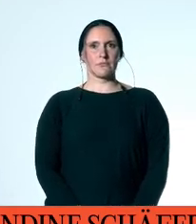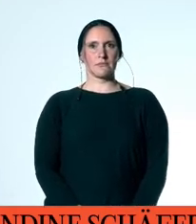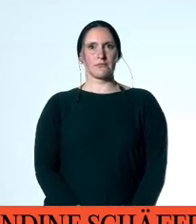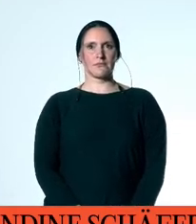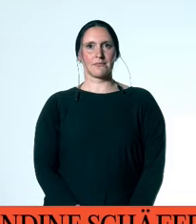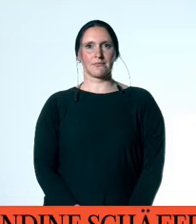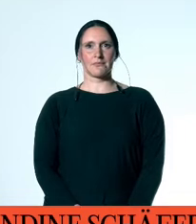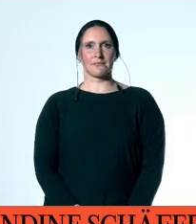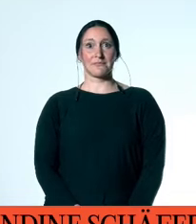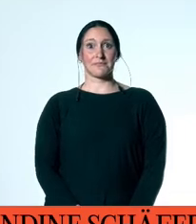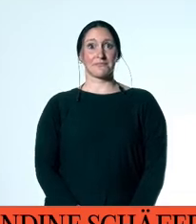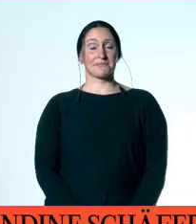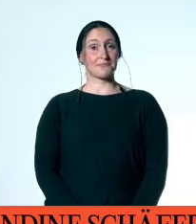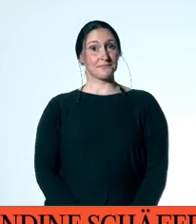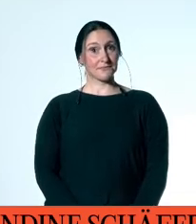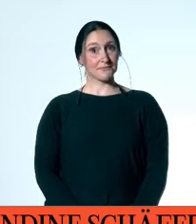Alabados.